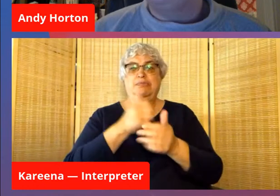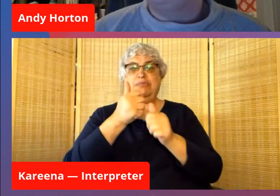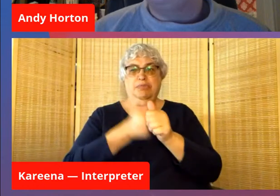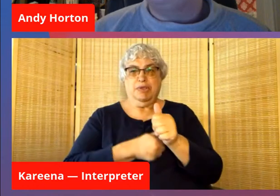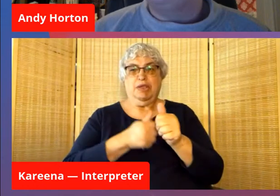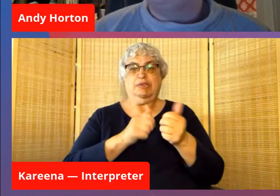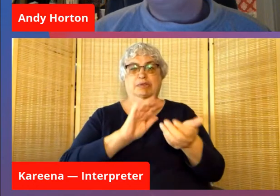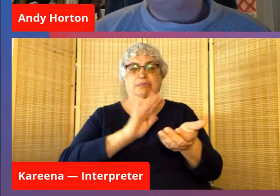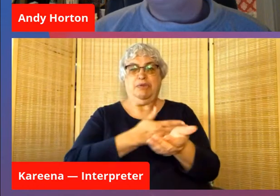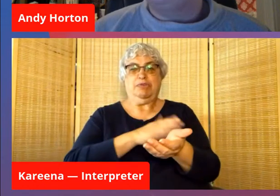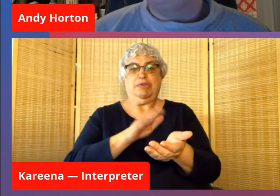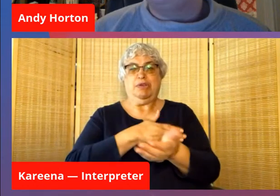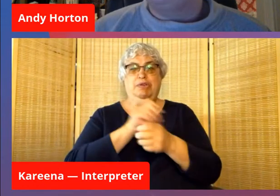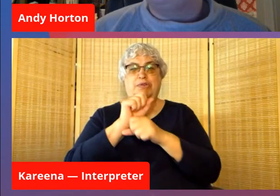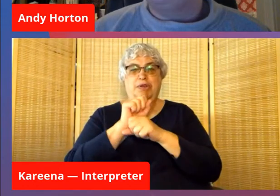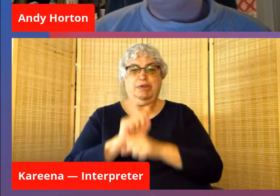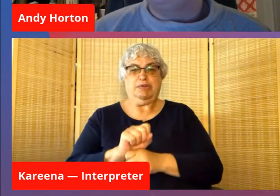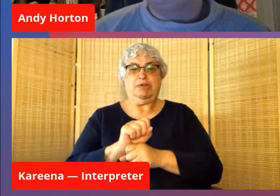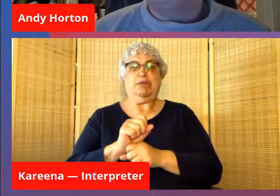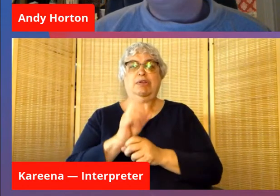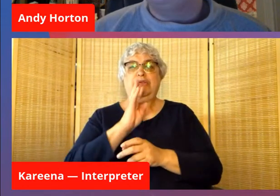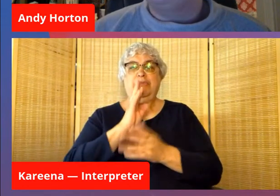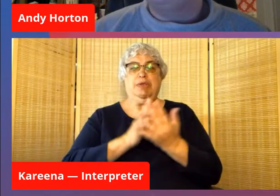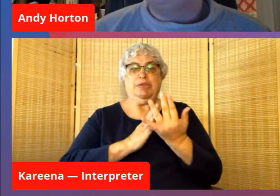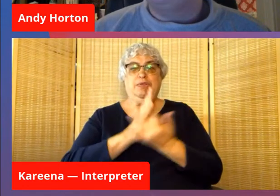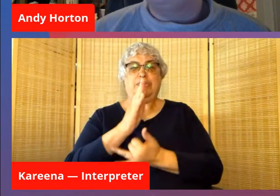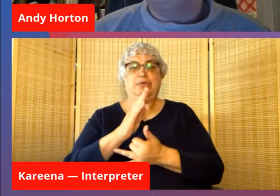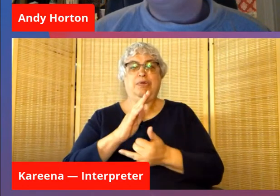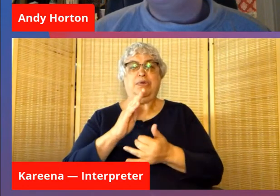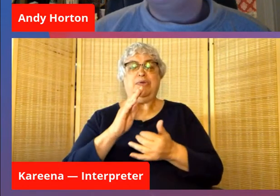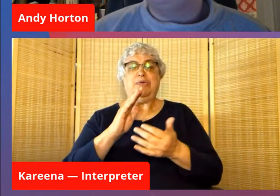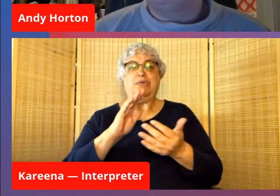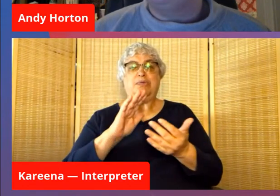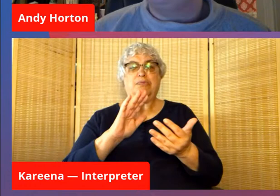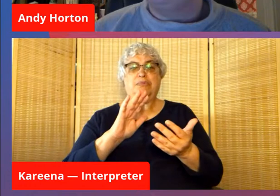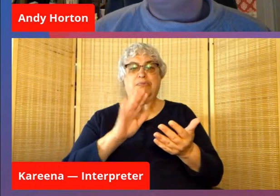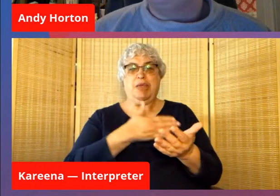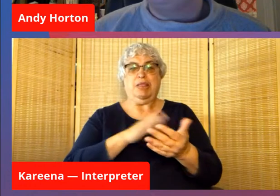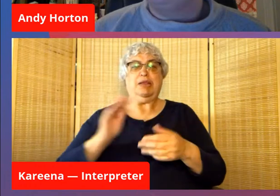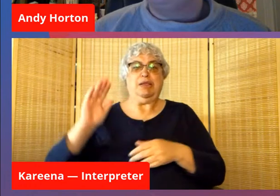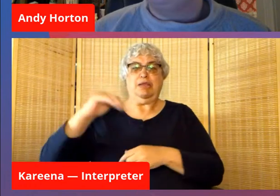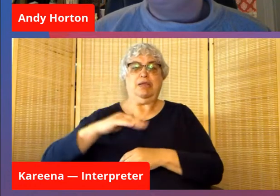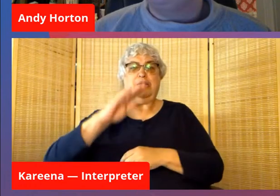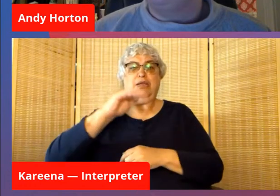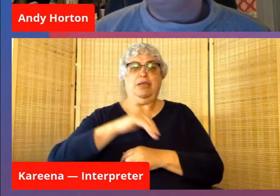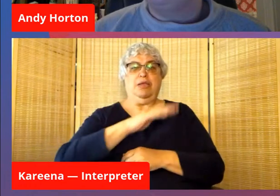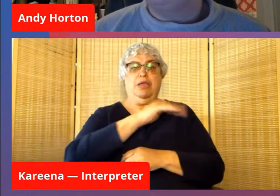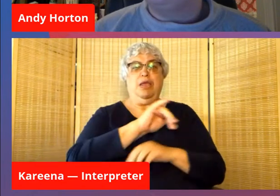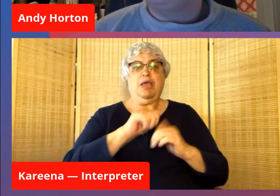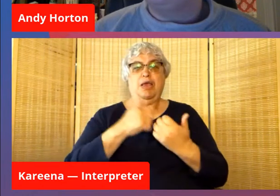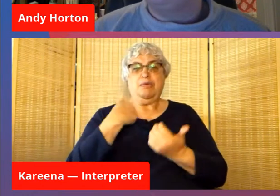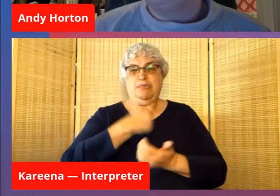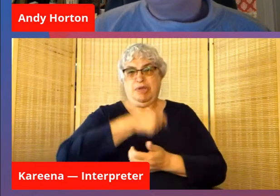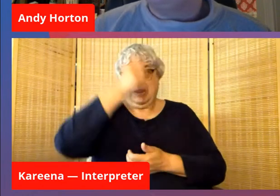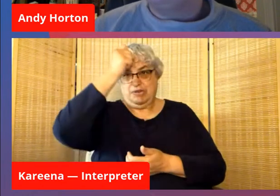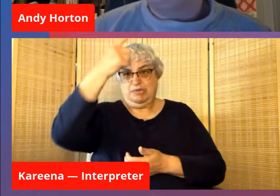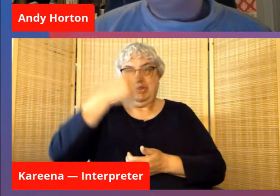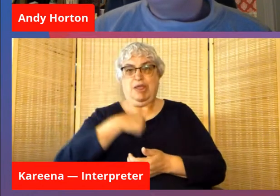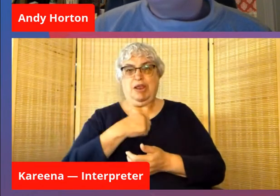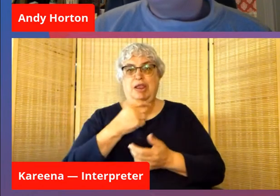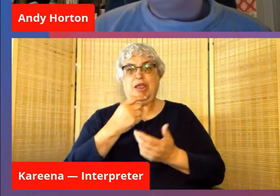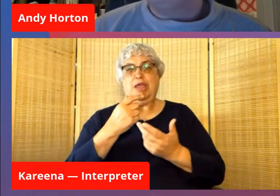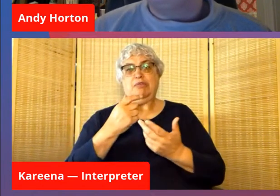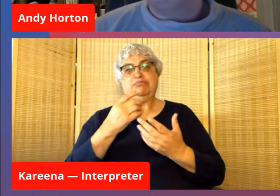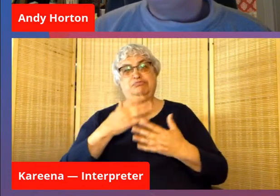tradition speaks through melody, but what those melodies say and how we understand and appreciate them varies